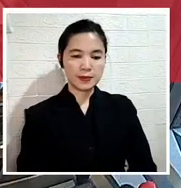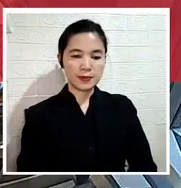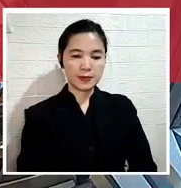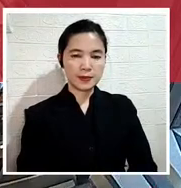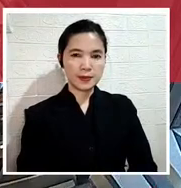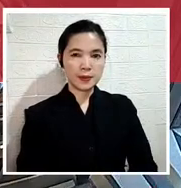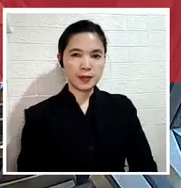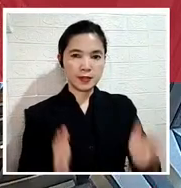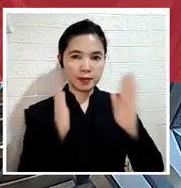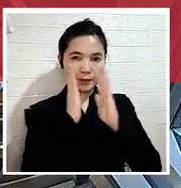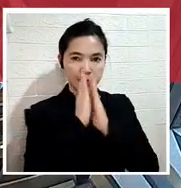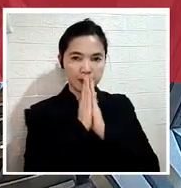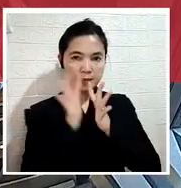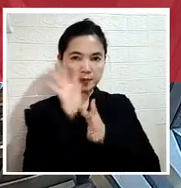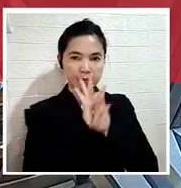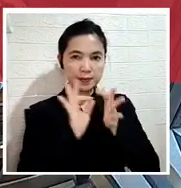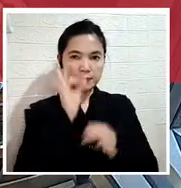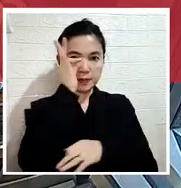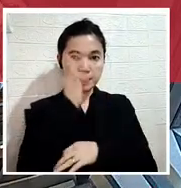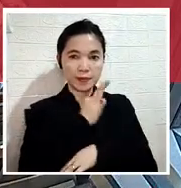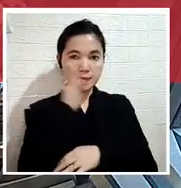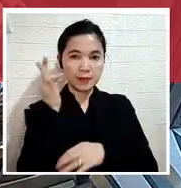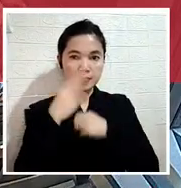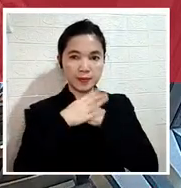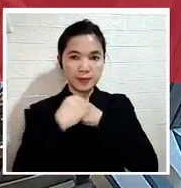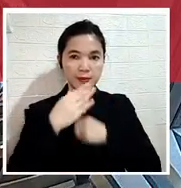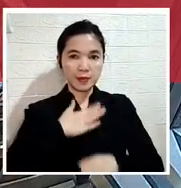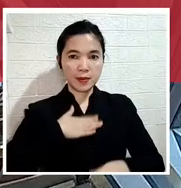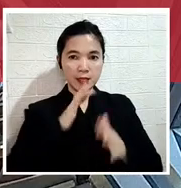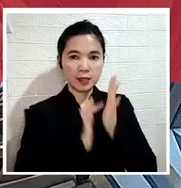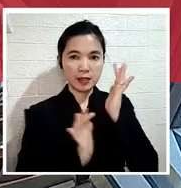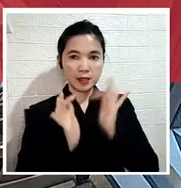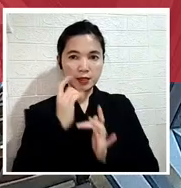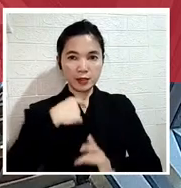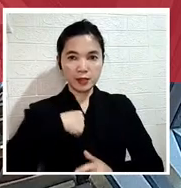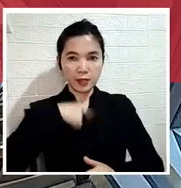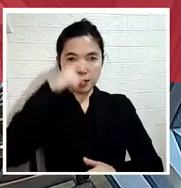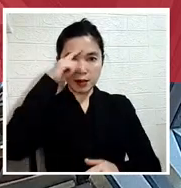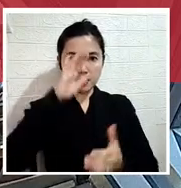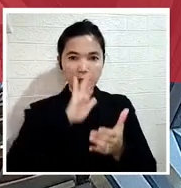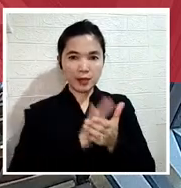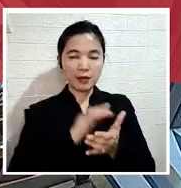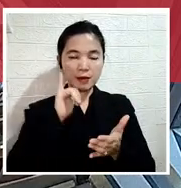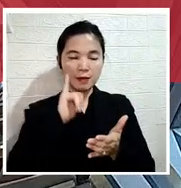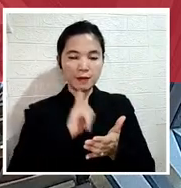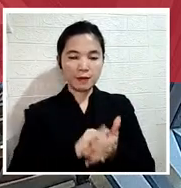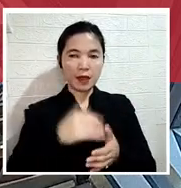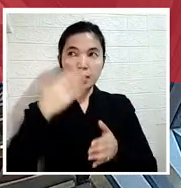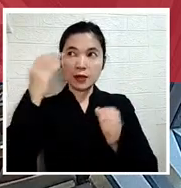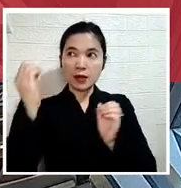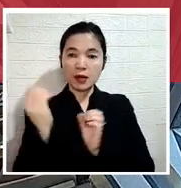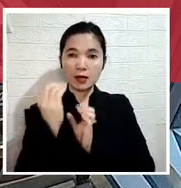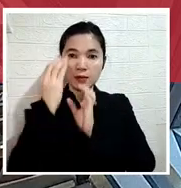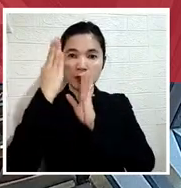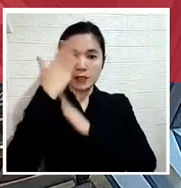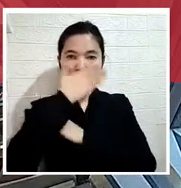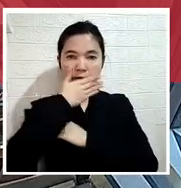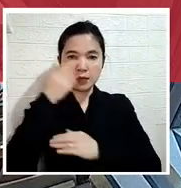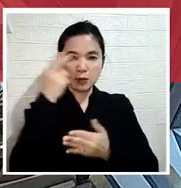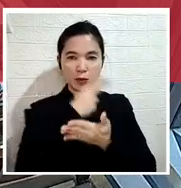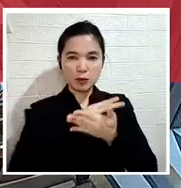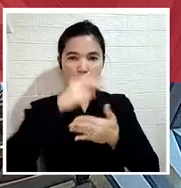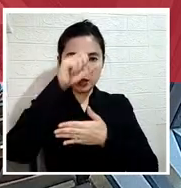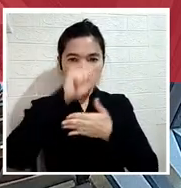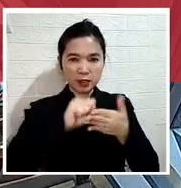Act of spiritual communion. My Jesus, I believe that you are present in the most holy